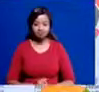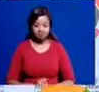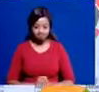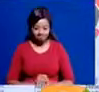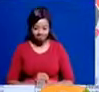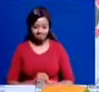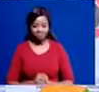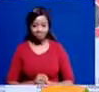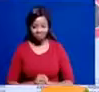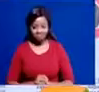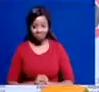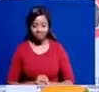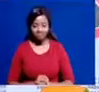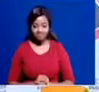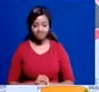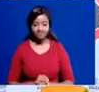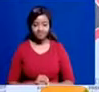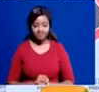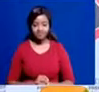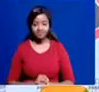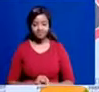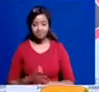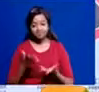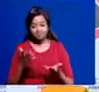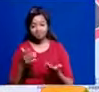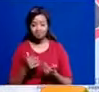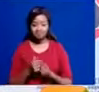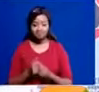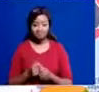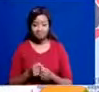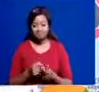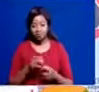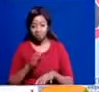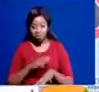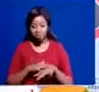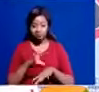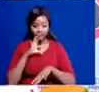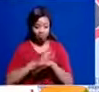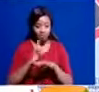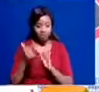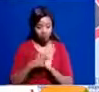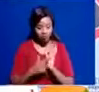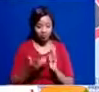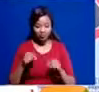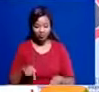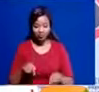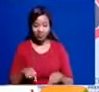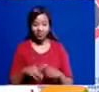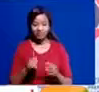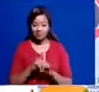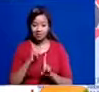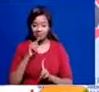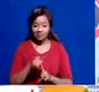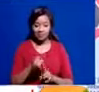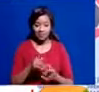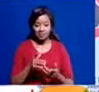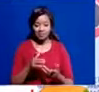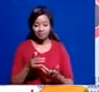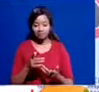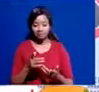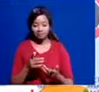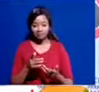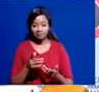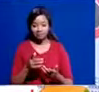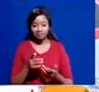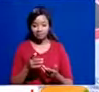Fully deserved, you know, to get a point today. Like, it's a very, I think if anything, it's a bit of a gutting way to lose it. An